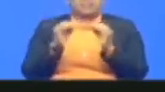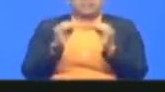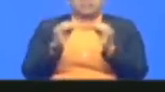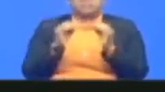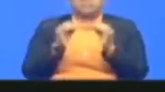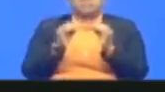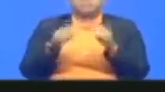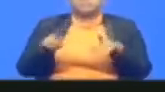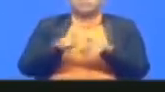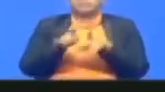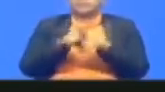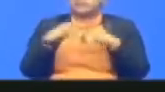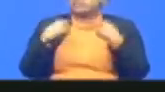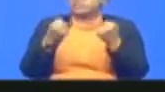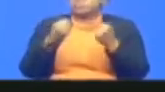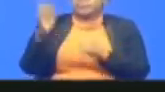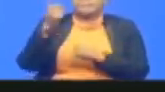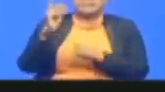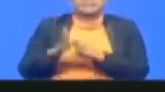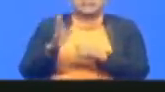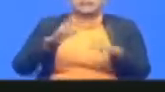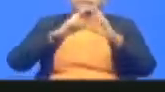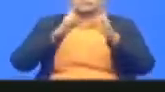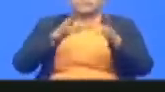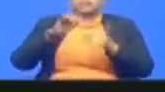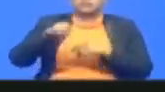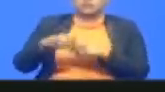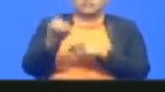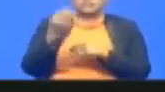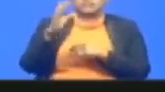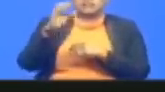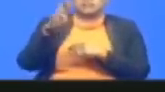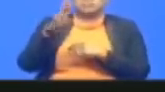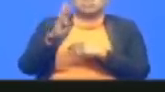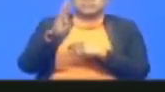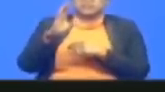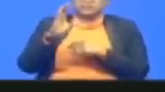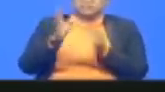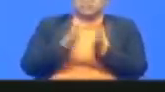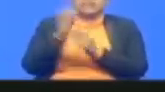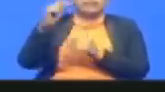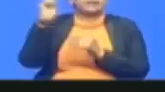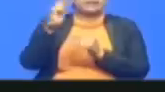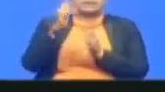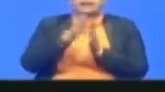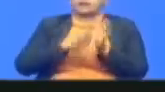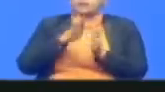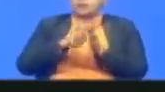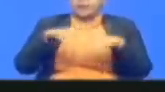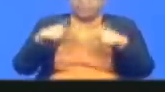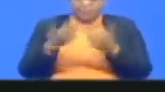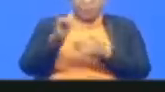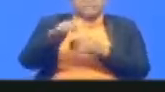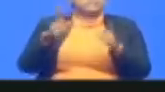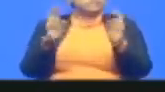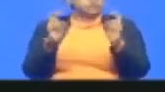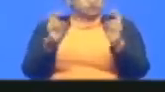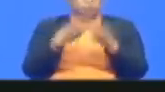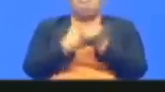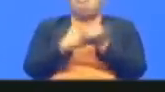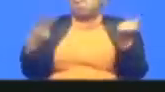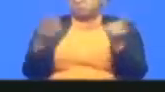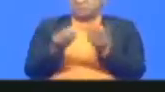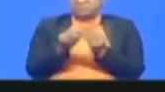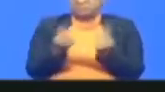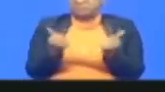While the Transport Ministry had initially referred journalists to CRBC and Kenya Railways regarding the matter, both parties are yet to